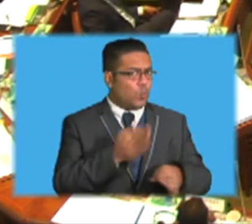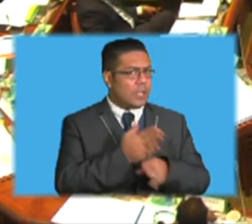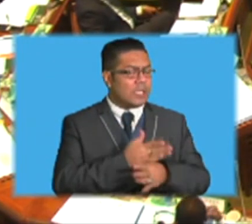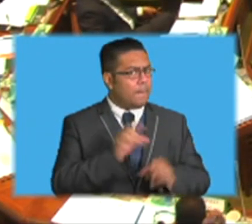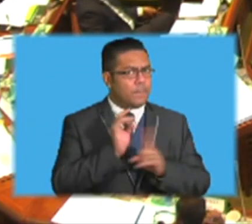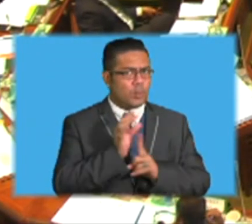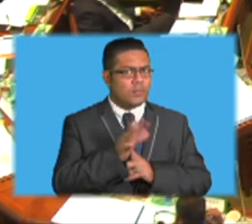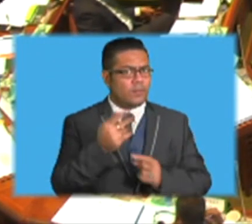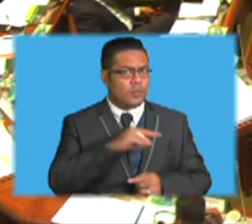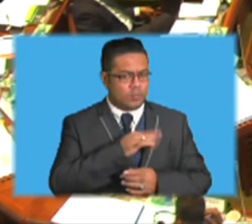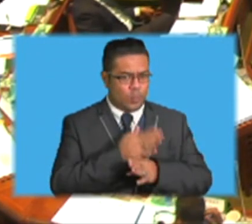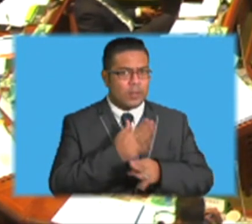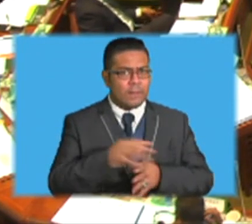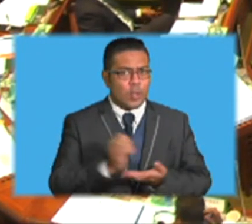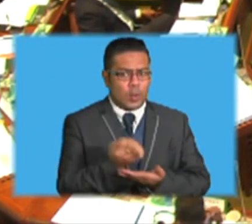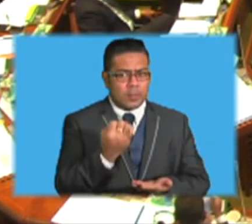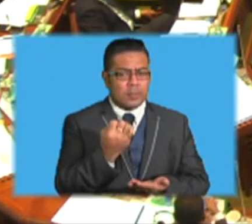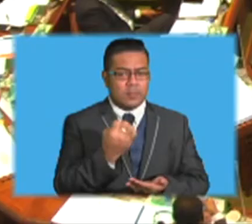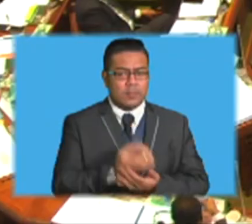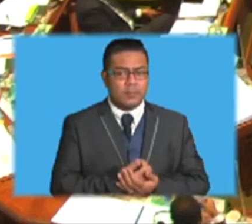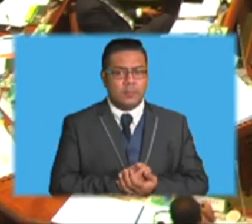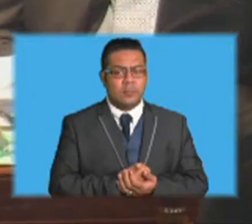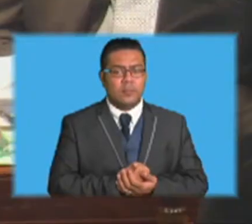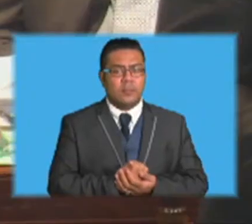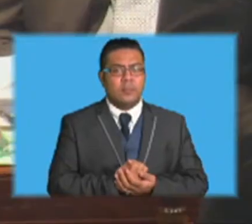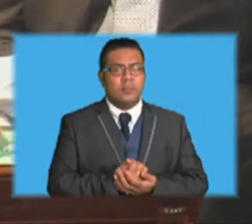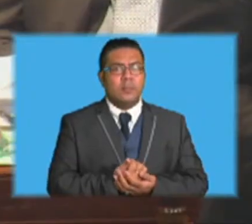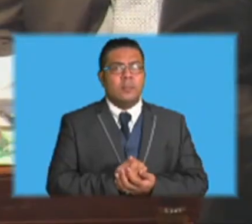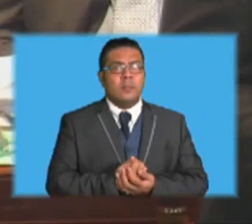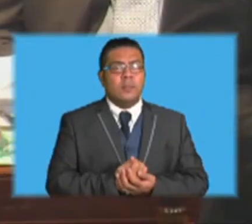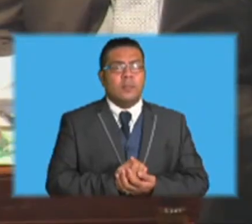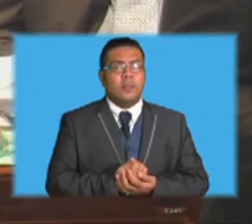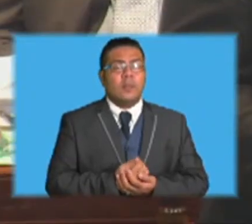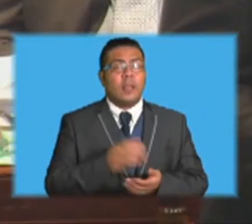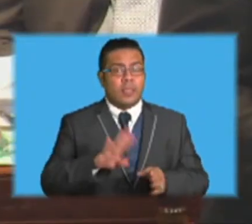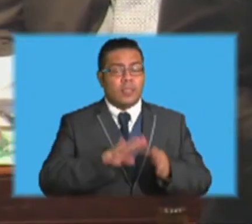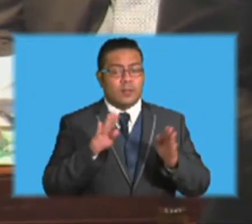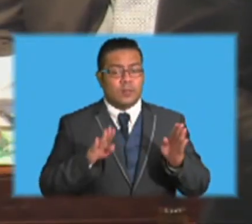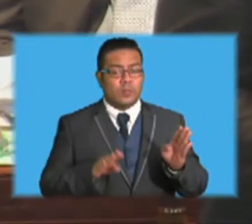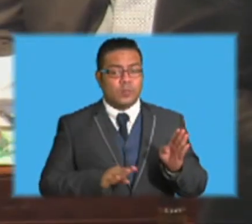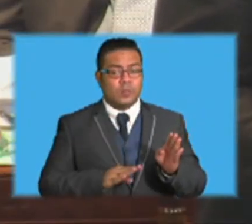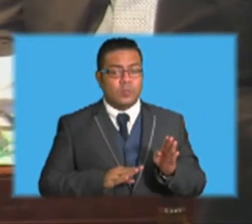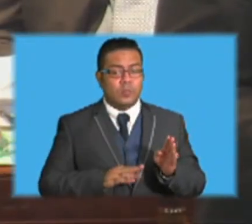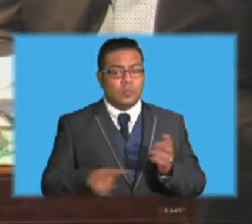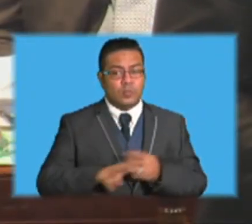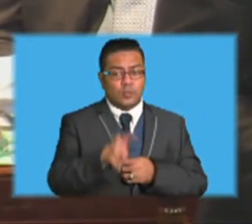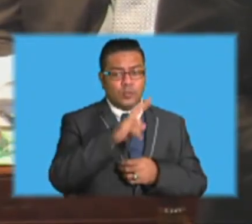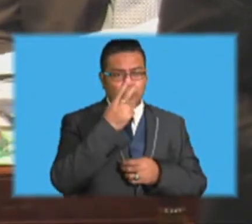oceans economy, most notably in the maritime trade sector and the cruise tourism